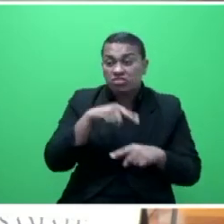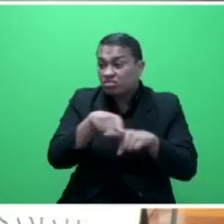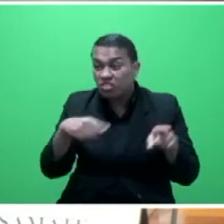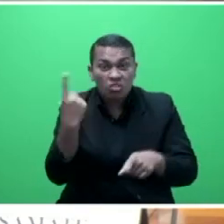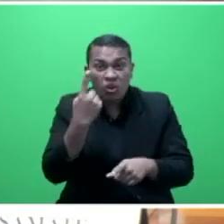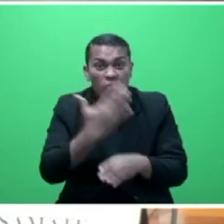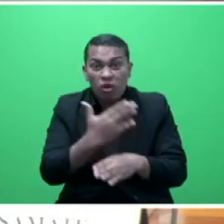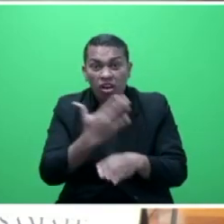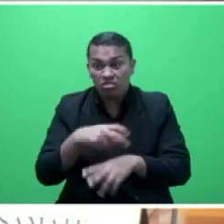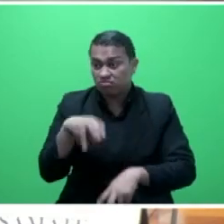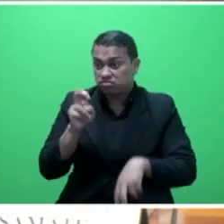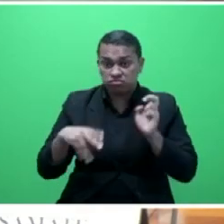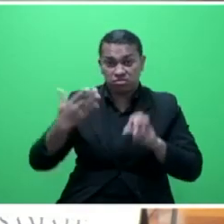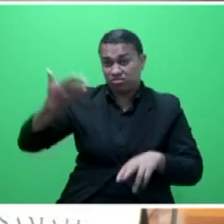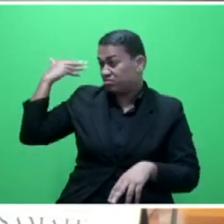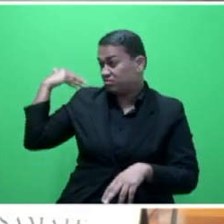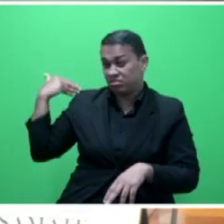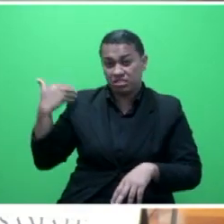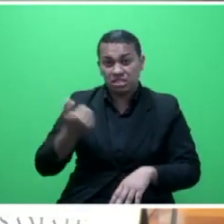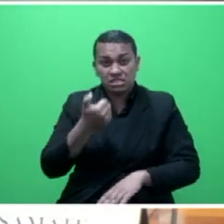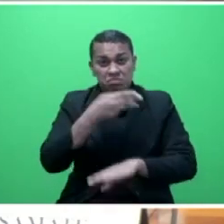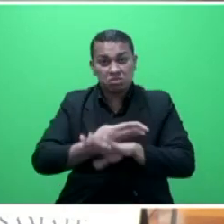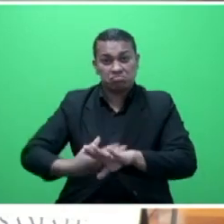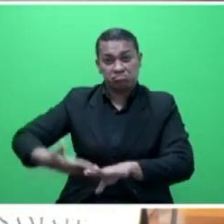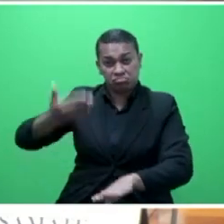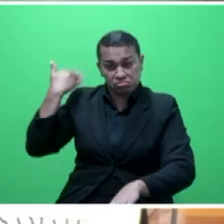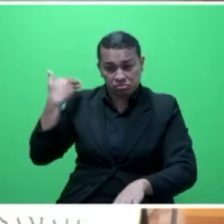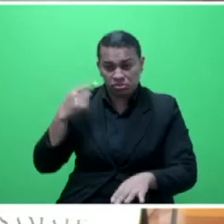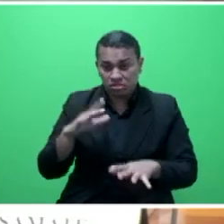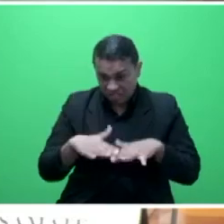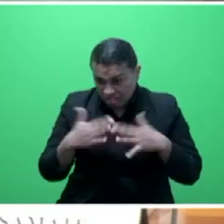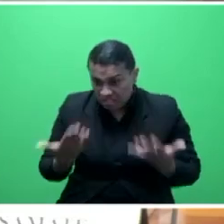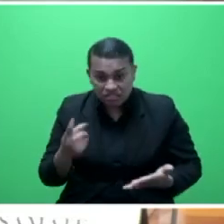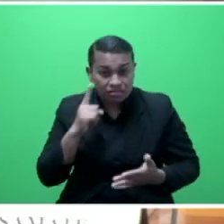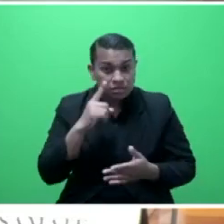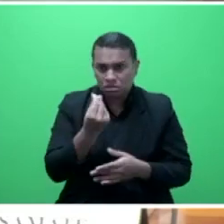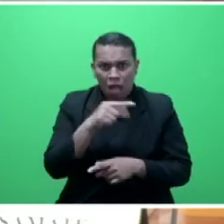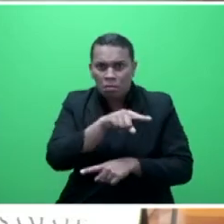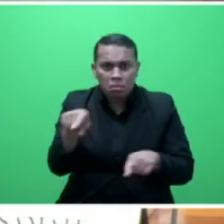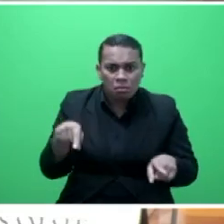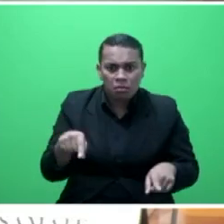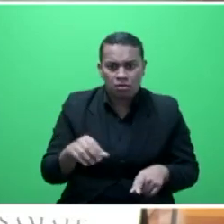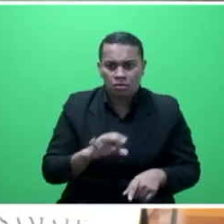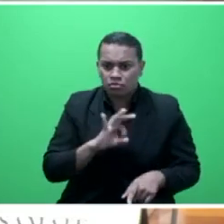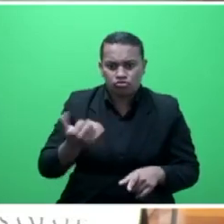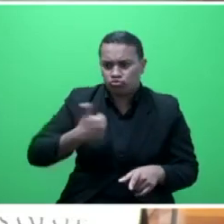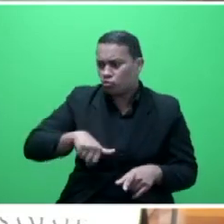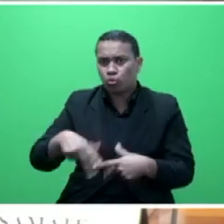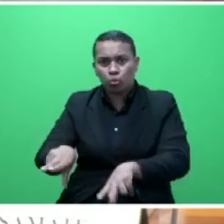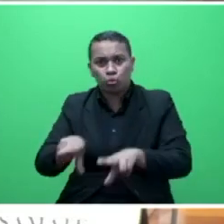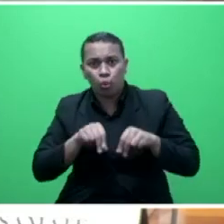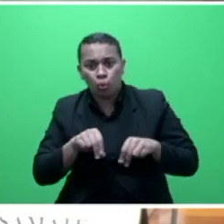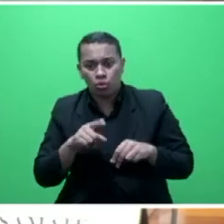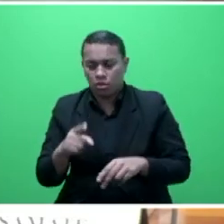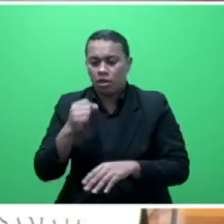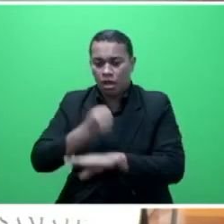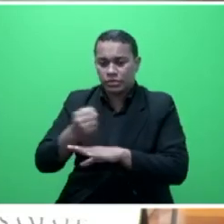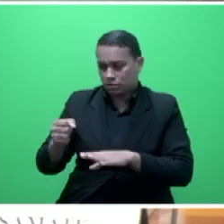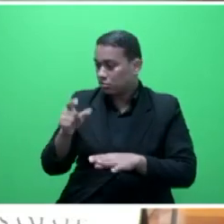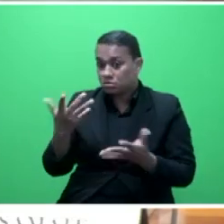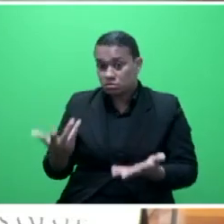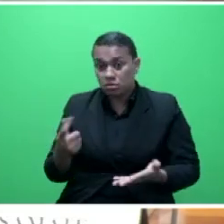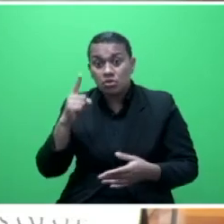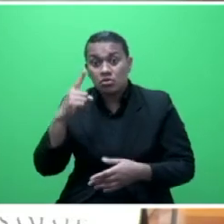6 months and who to date have not been allowed to withdraw. In total, government has made $100 million available to make